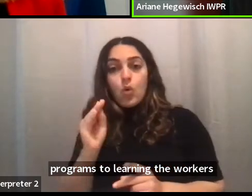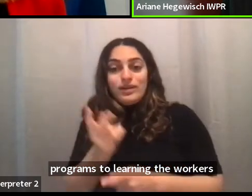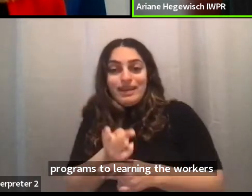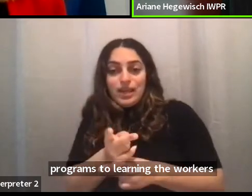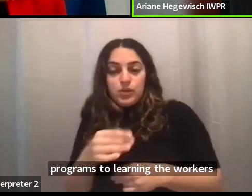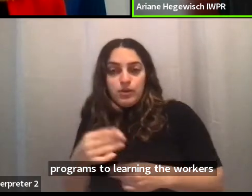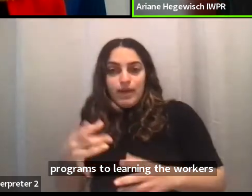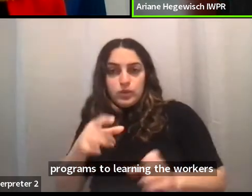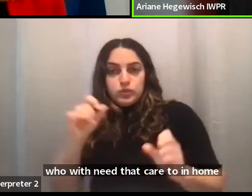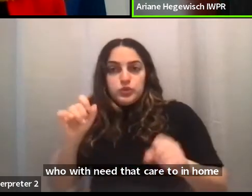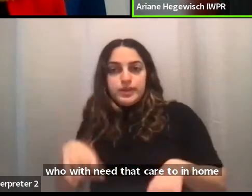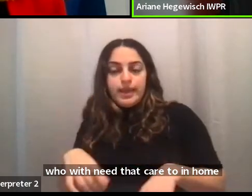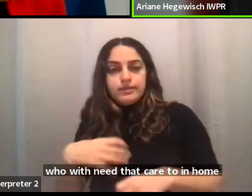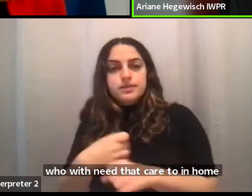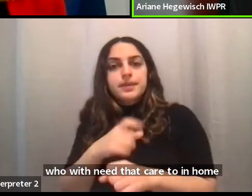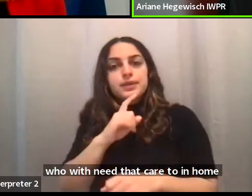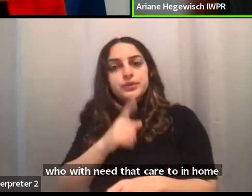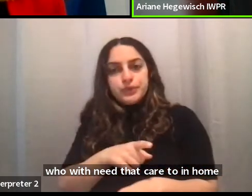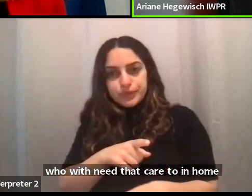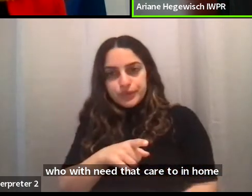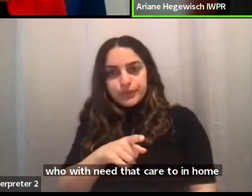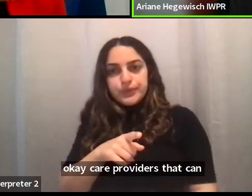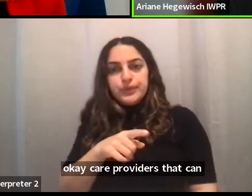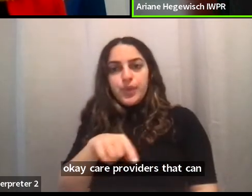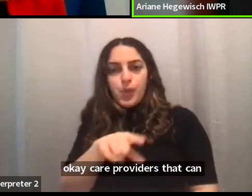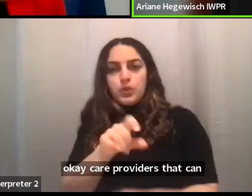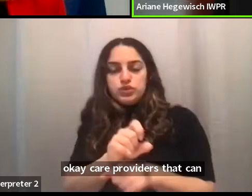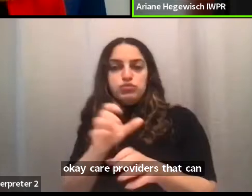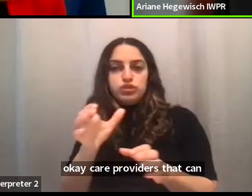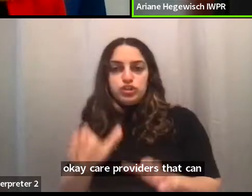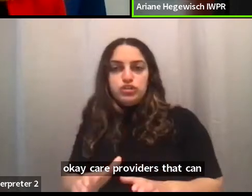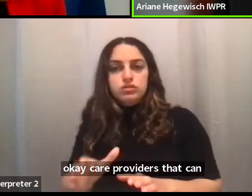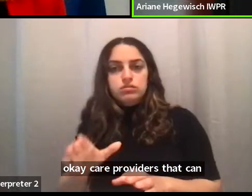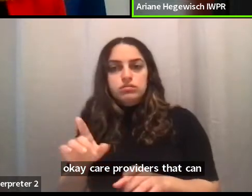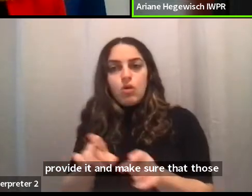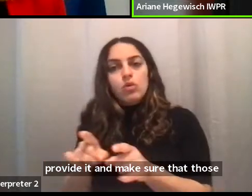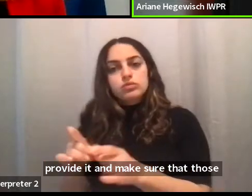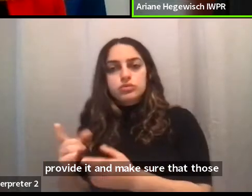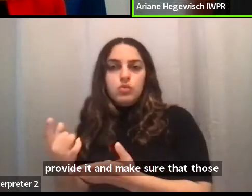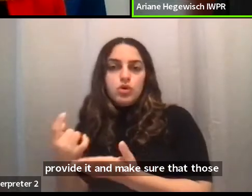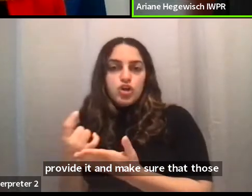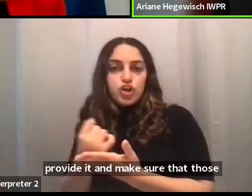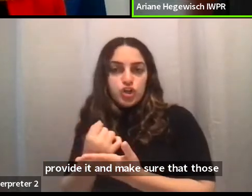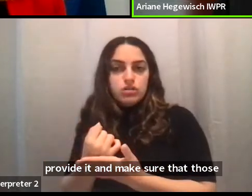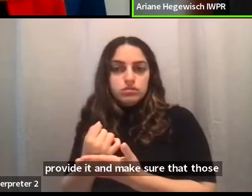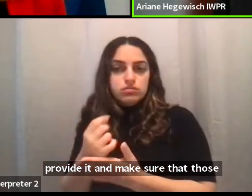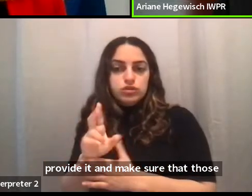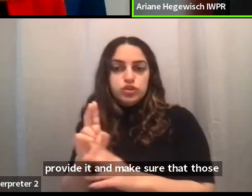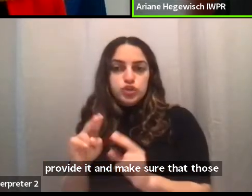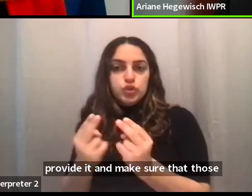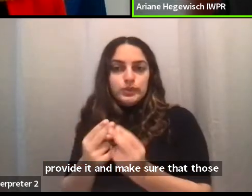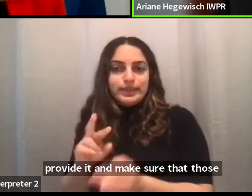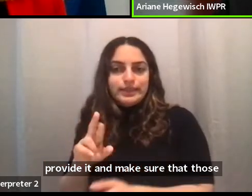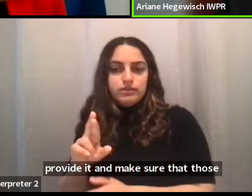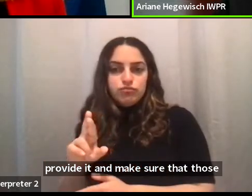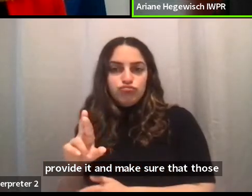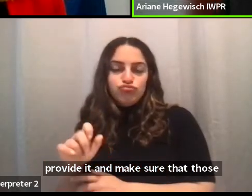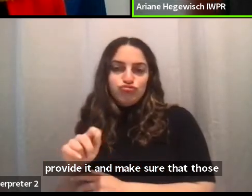make sure that those workers also earn union rates